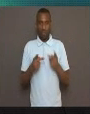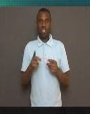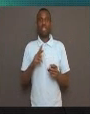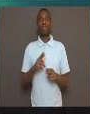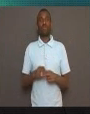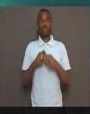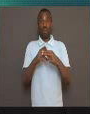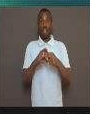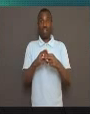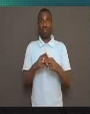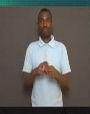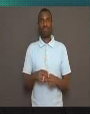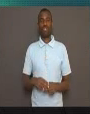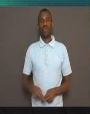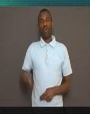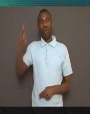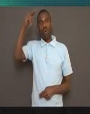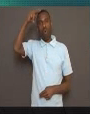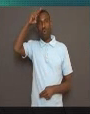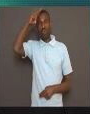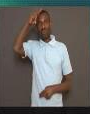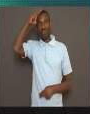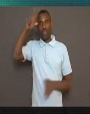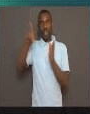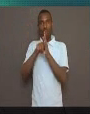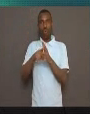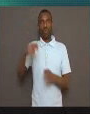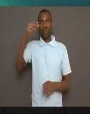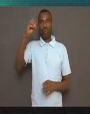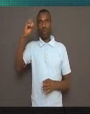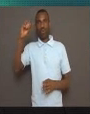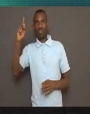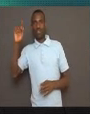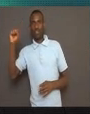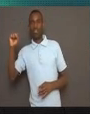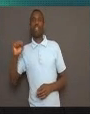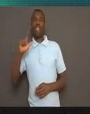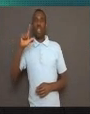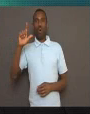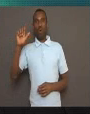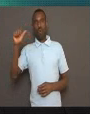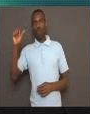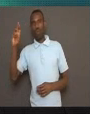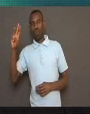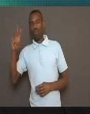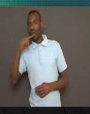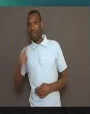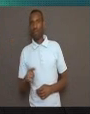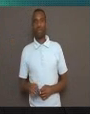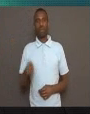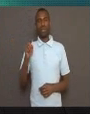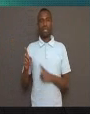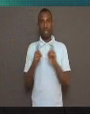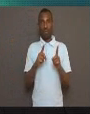known as Hooke's law. It was named in honor of